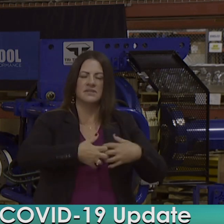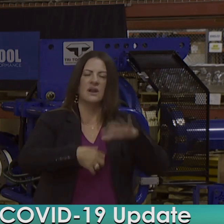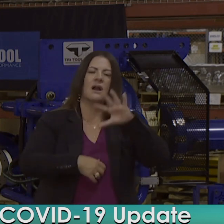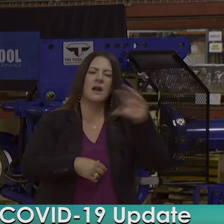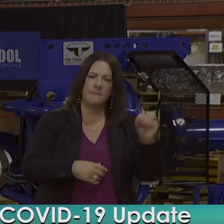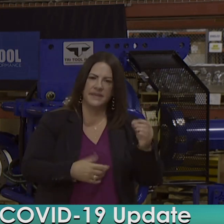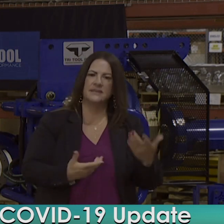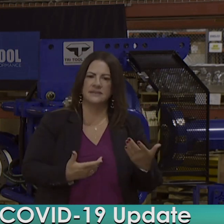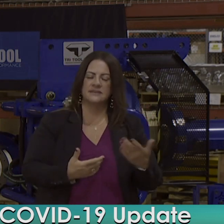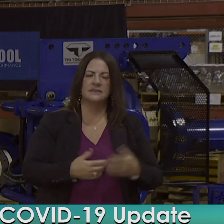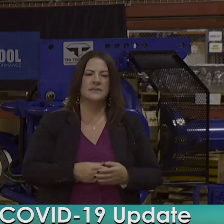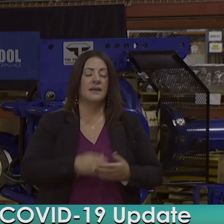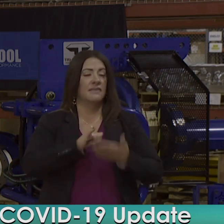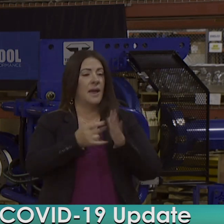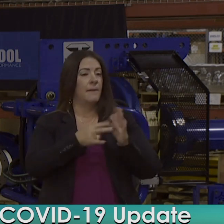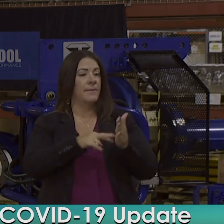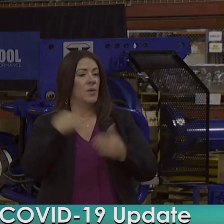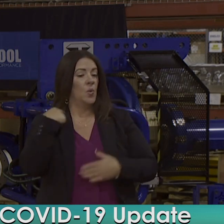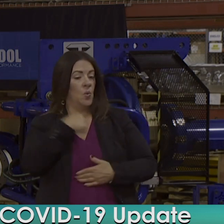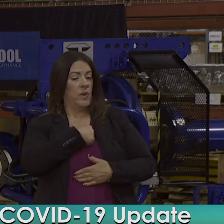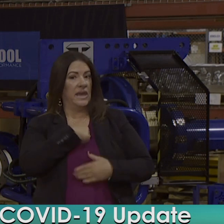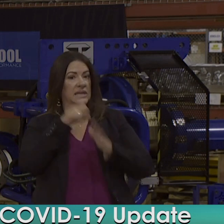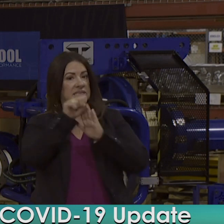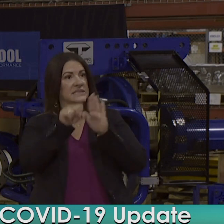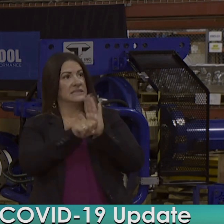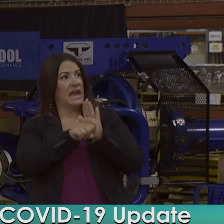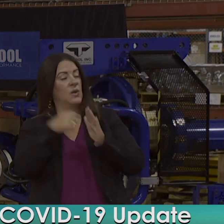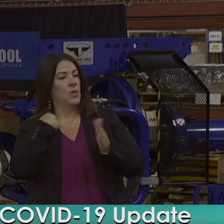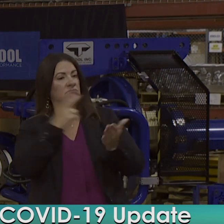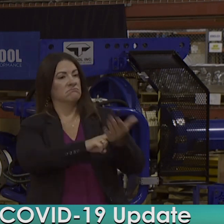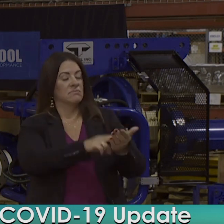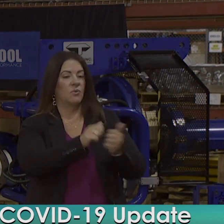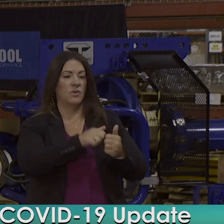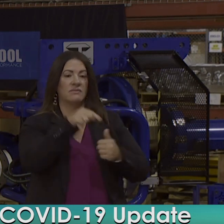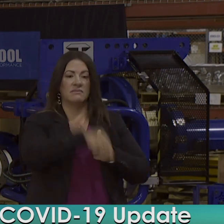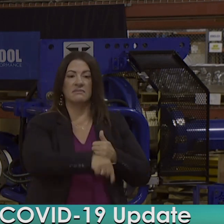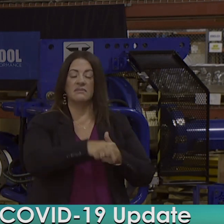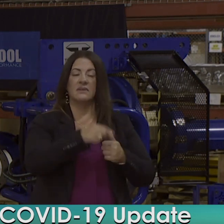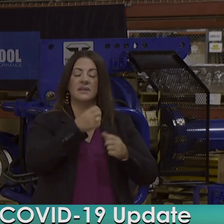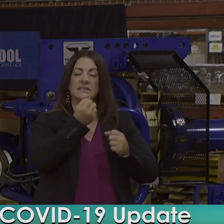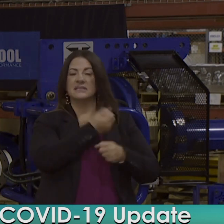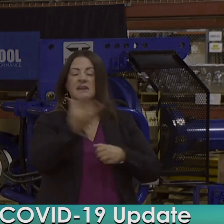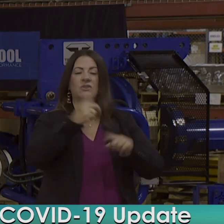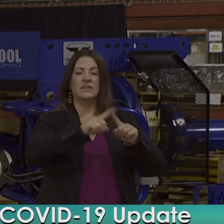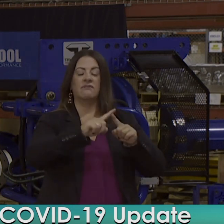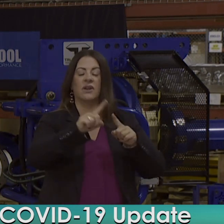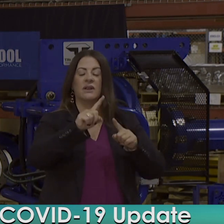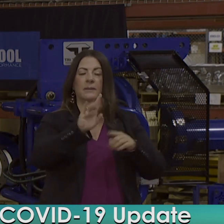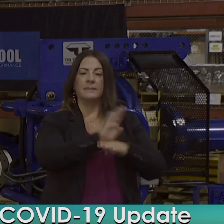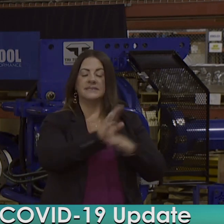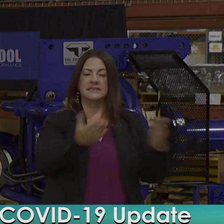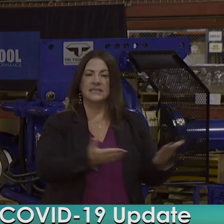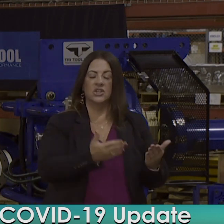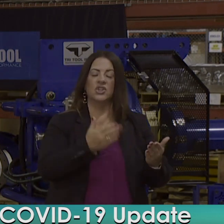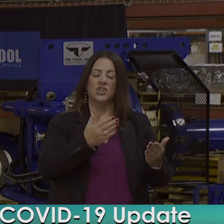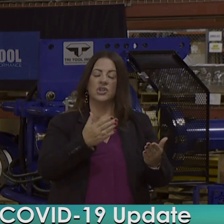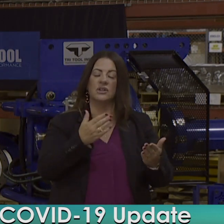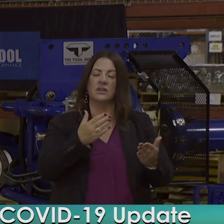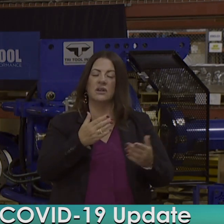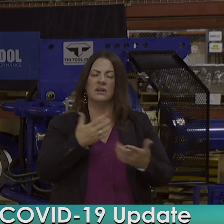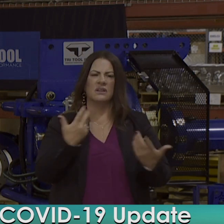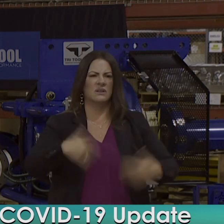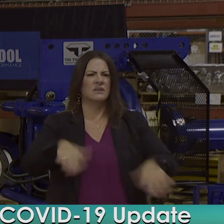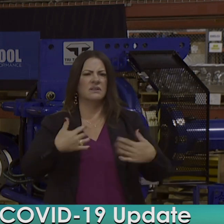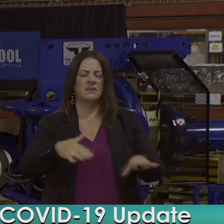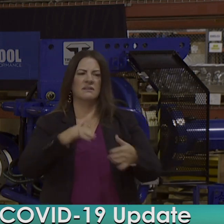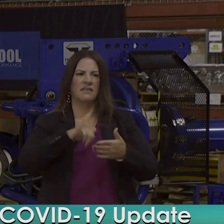that includes the state of California itself. It's not lost on me. The magnitude of this crisis required many of us, including